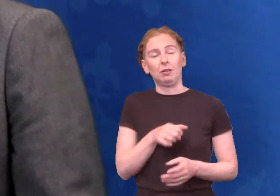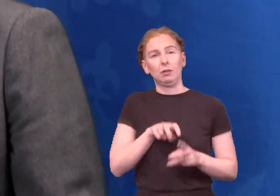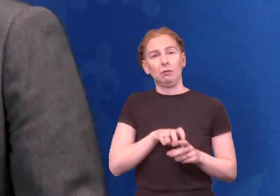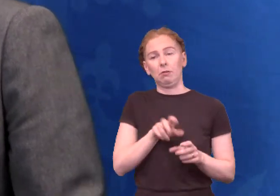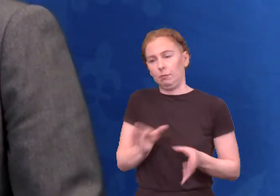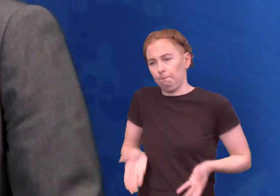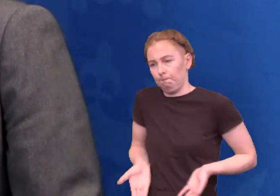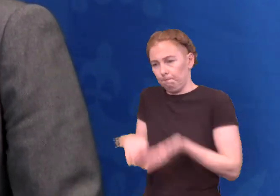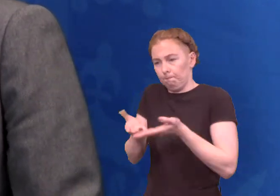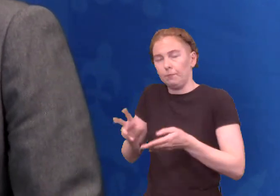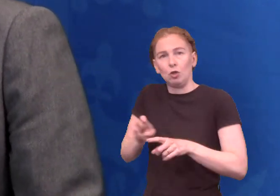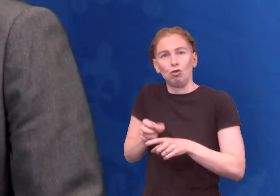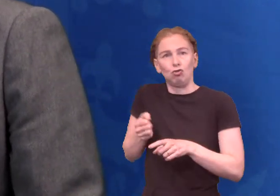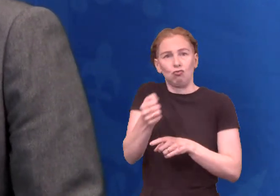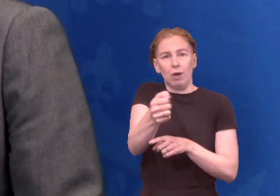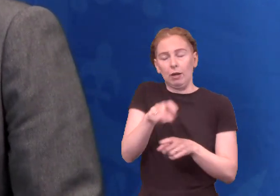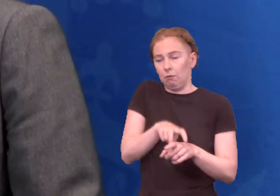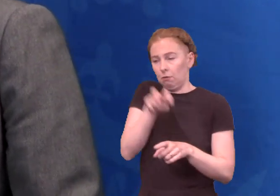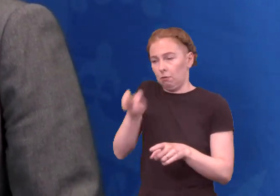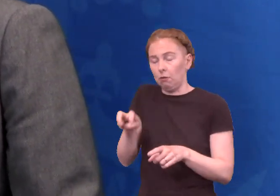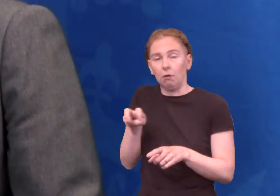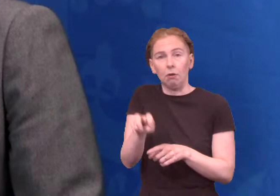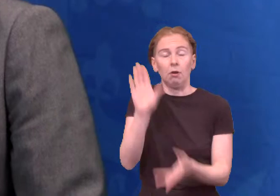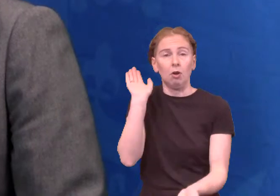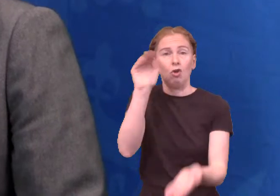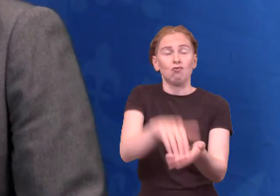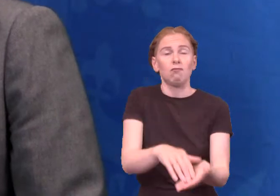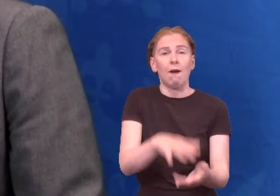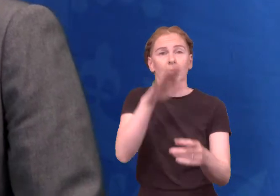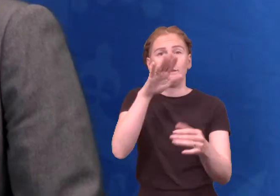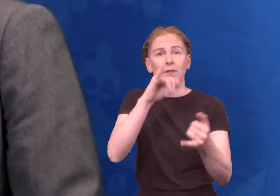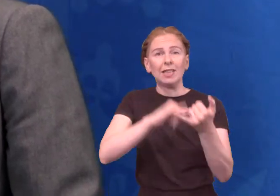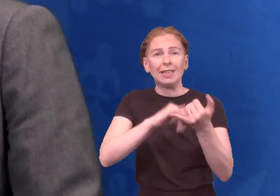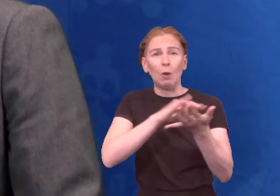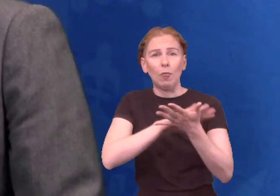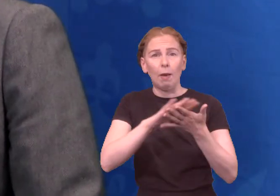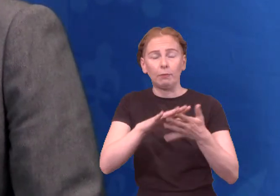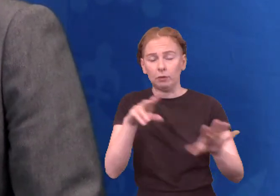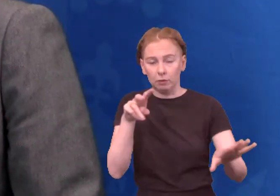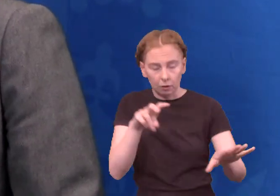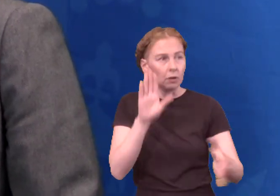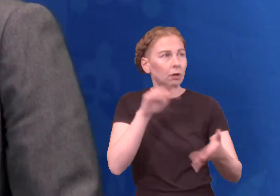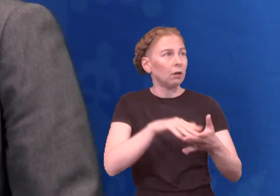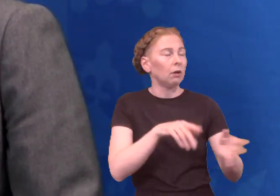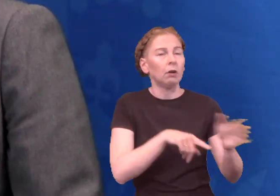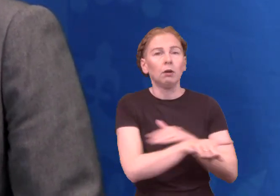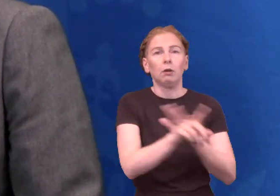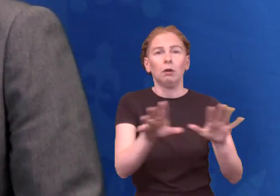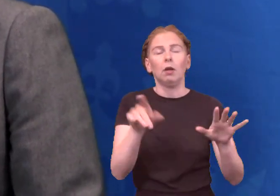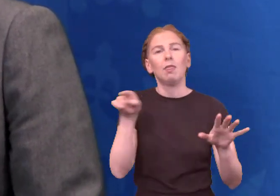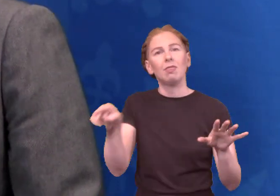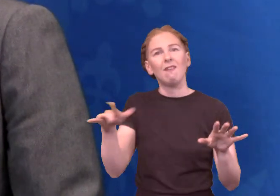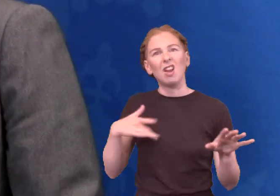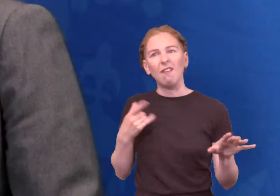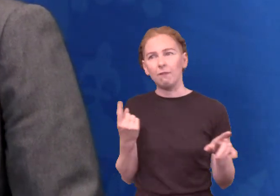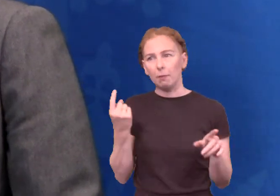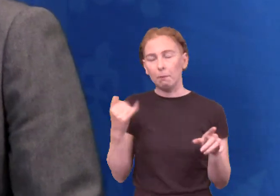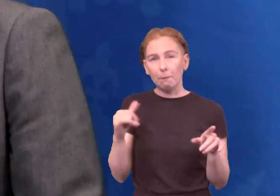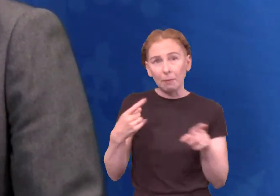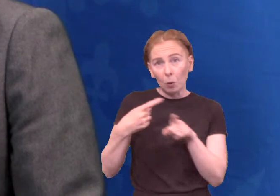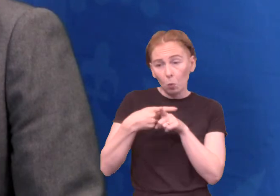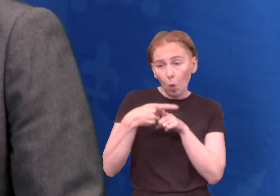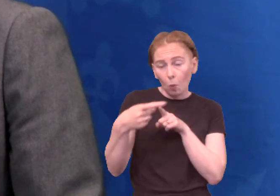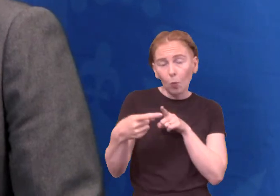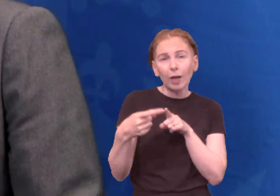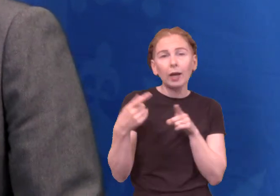is where I was working at the time, and as you say, they've perhaps spent a week living in a crack house in the same clothes,